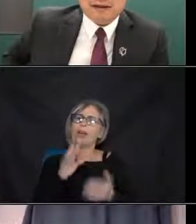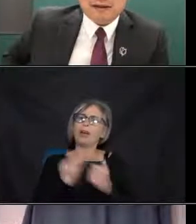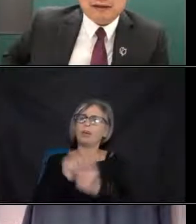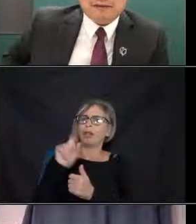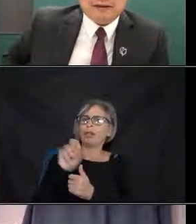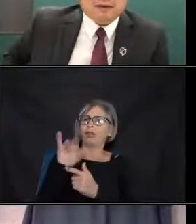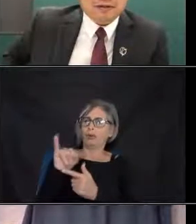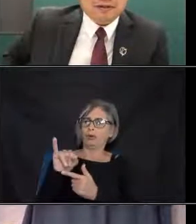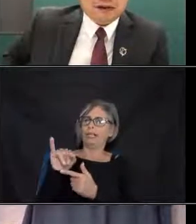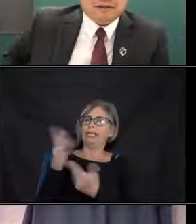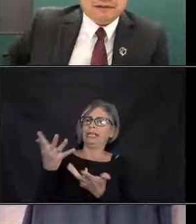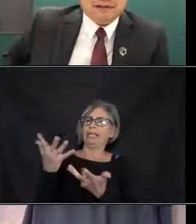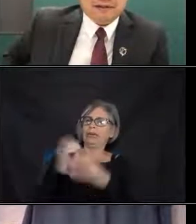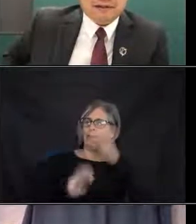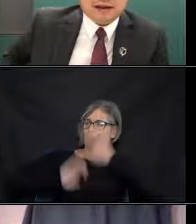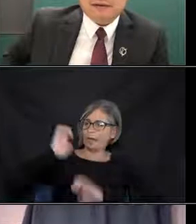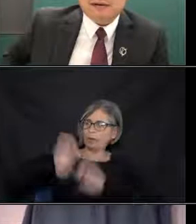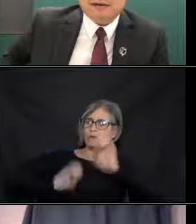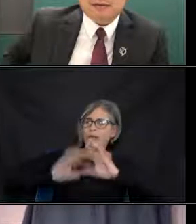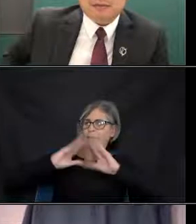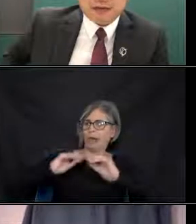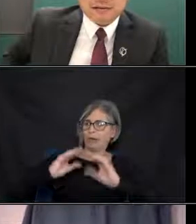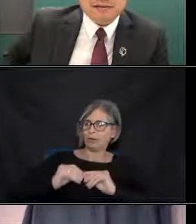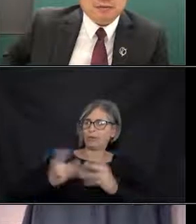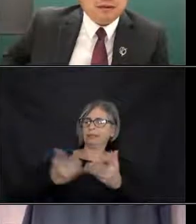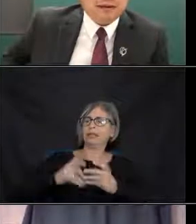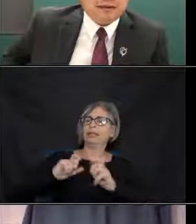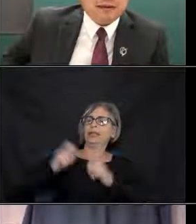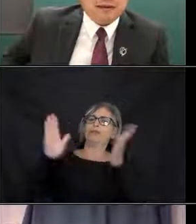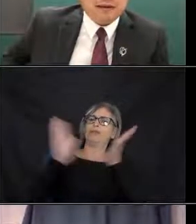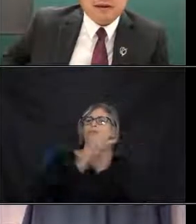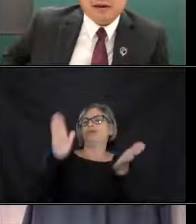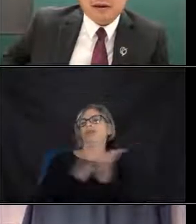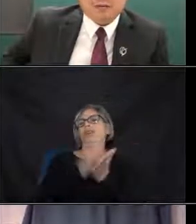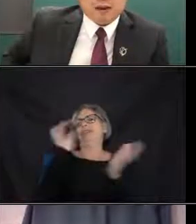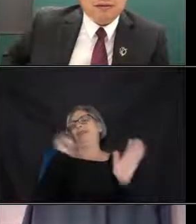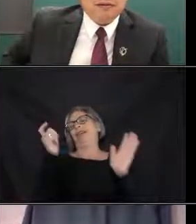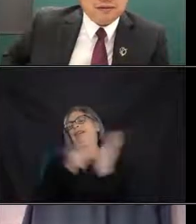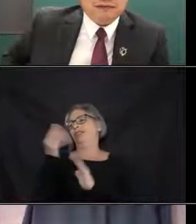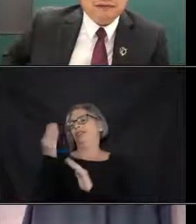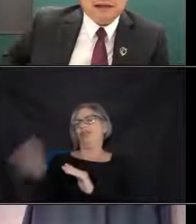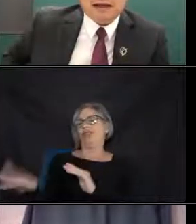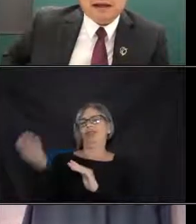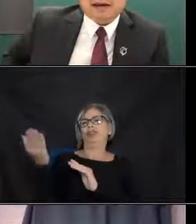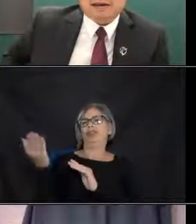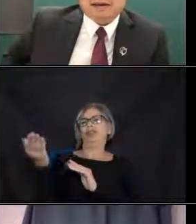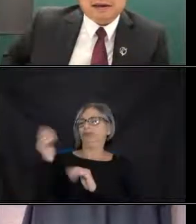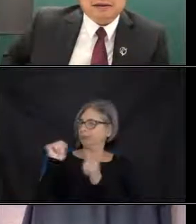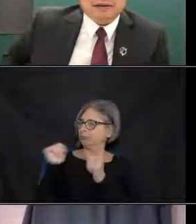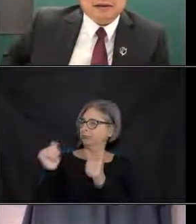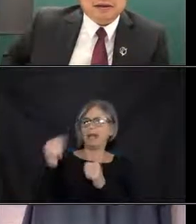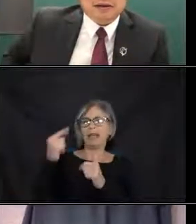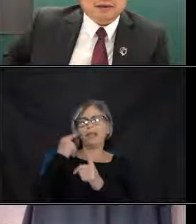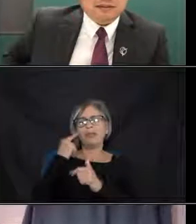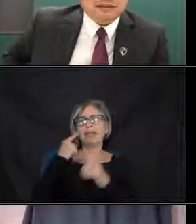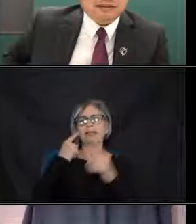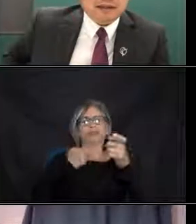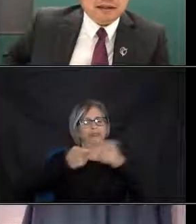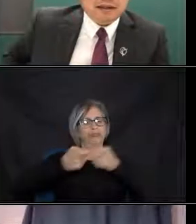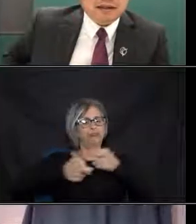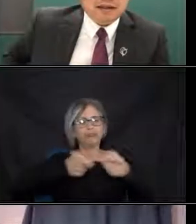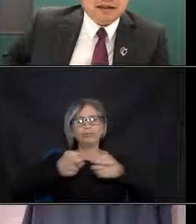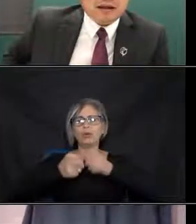our evaluation conference, and I've given her the praises where I think they are well-deserved. I think the handling in terms